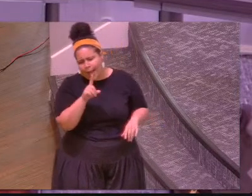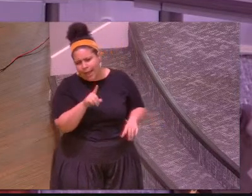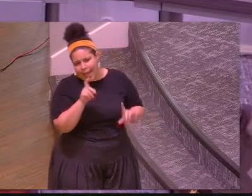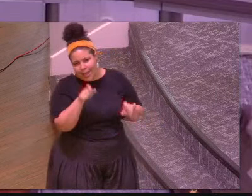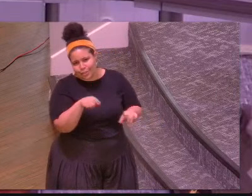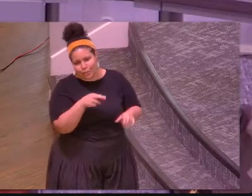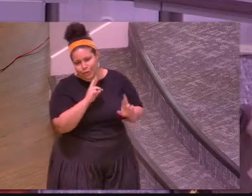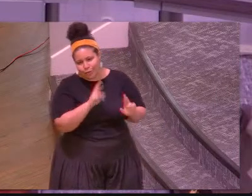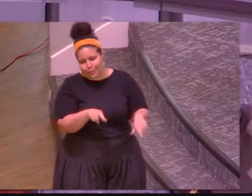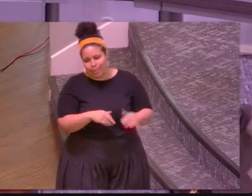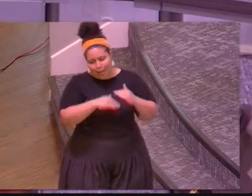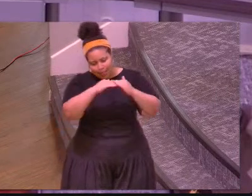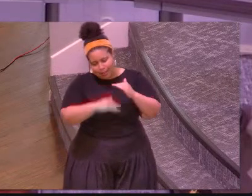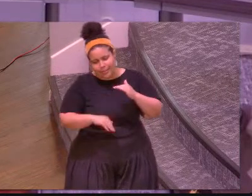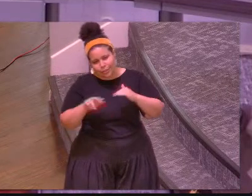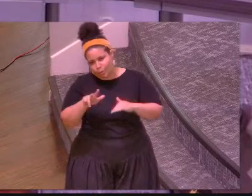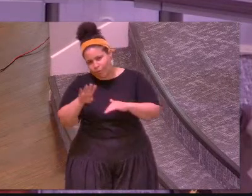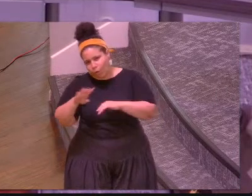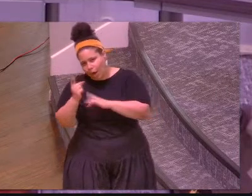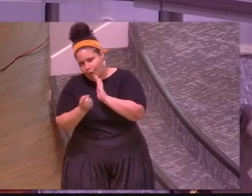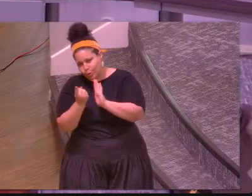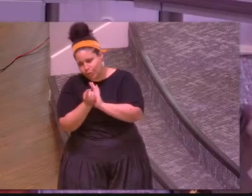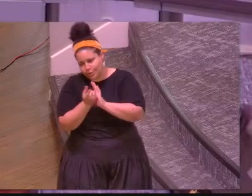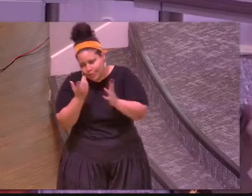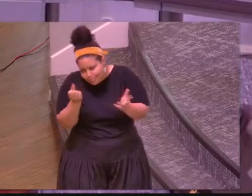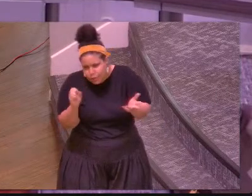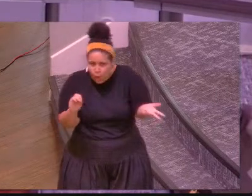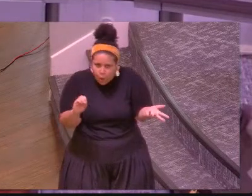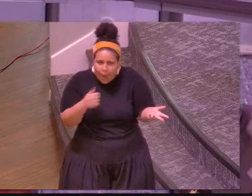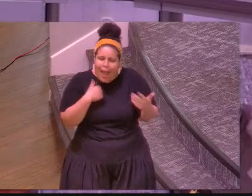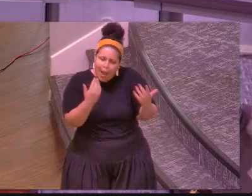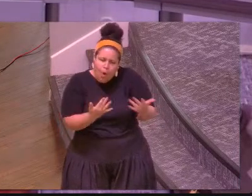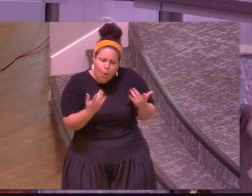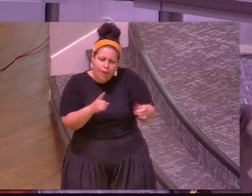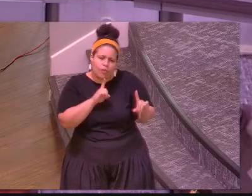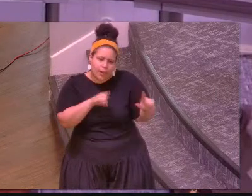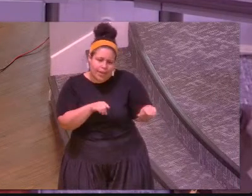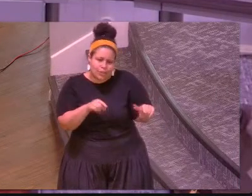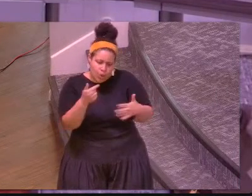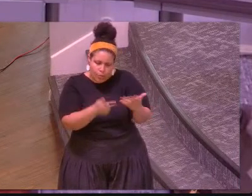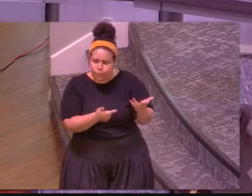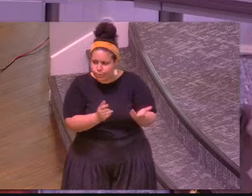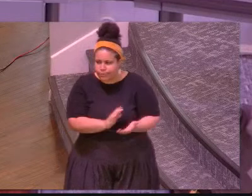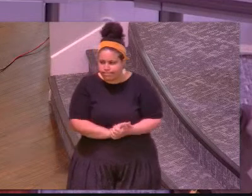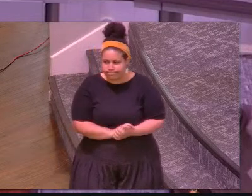less than 24 hours. So I will wait for answers on those as well.